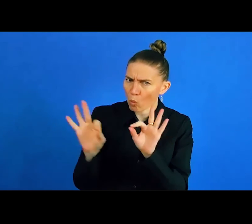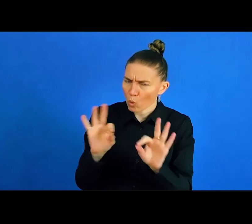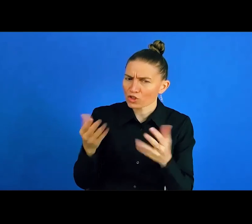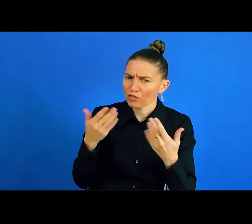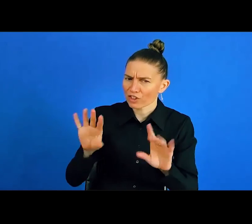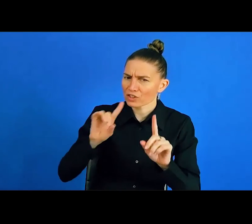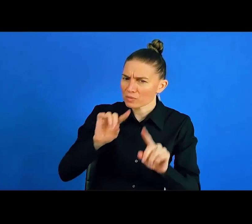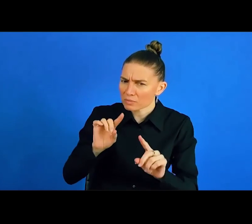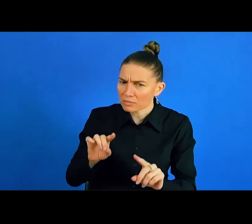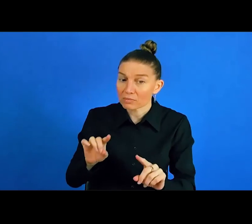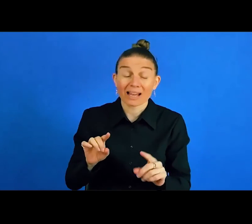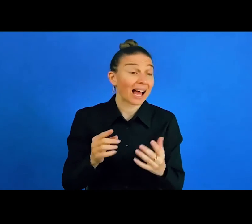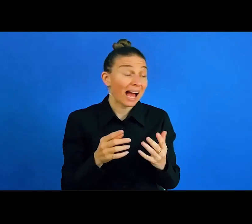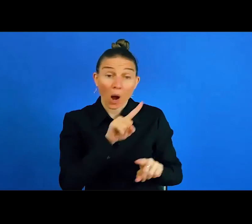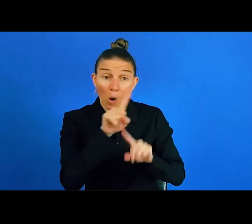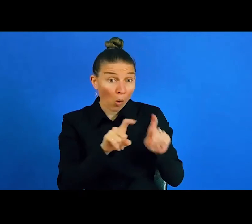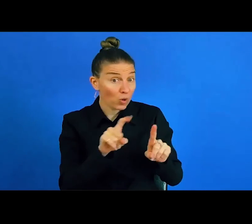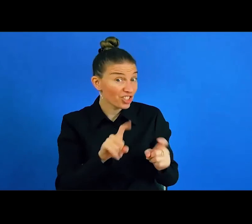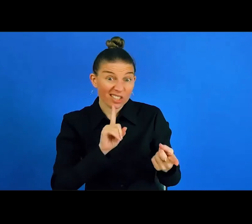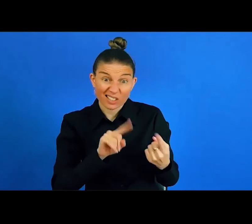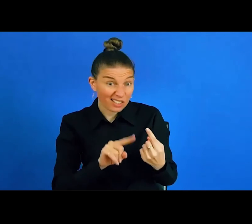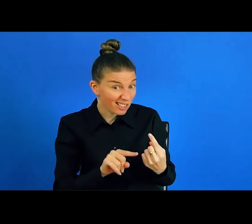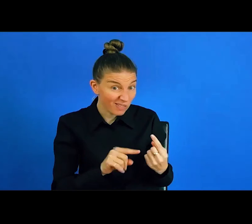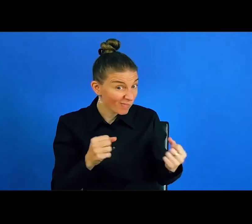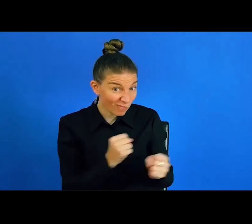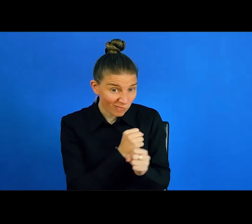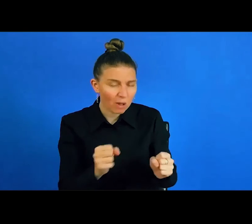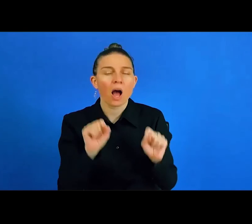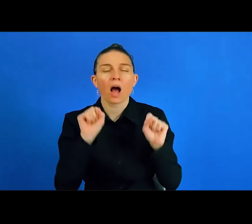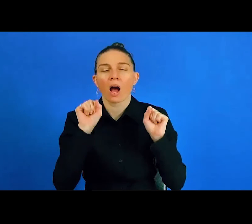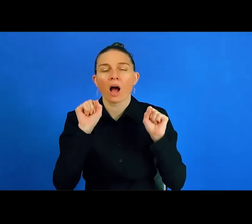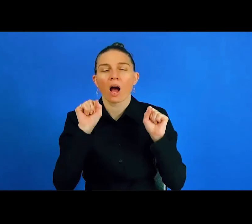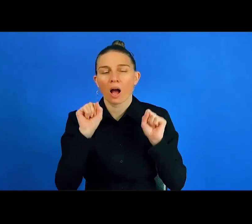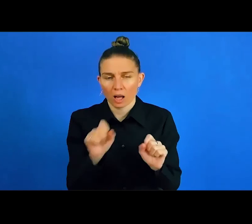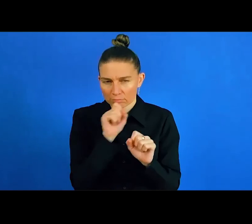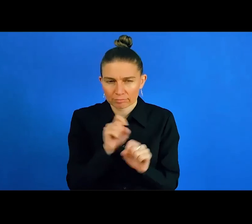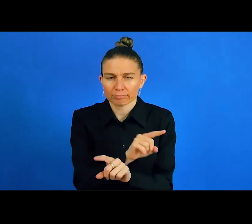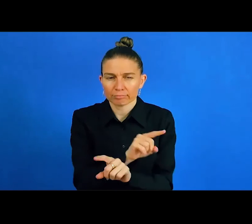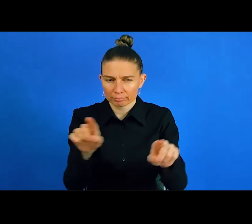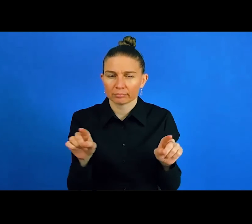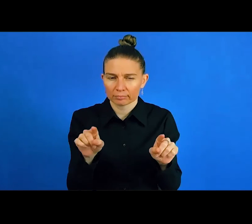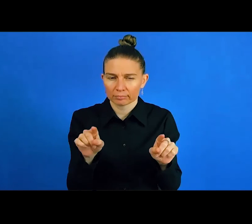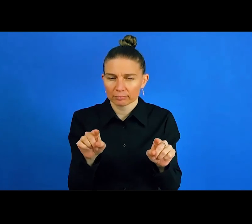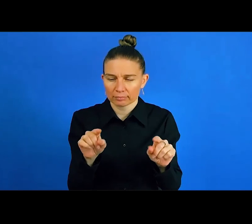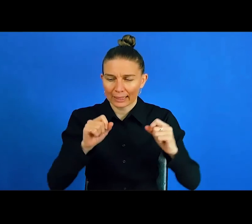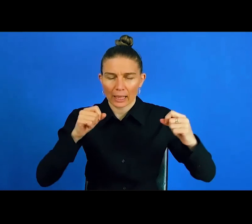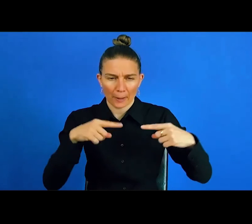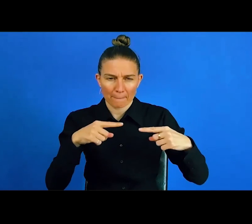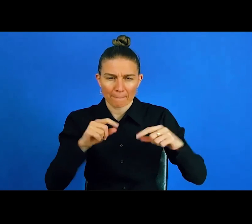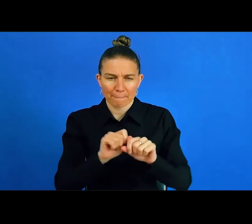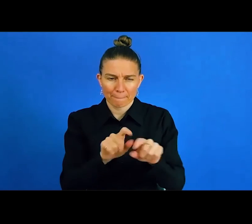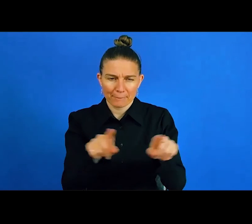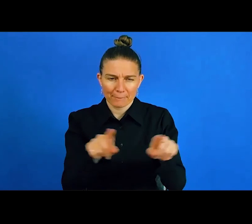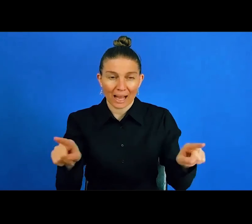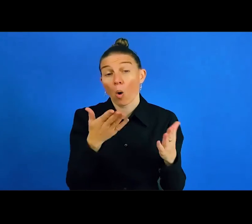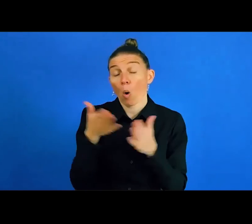any questions that are not answered, we will also attempt to respond to them and post the responses in the online